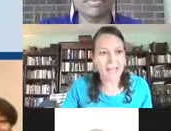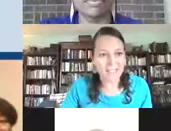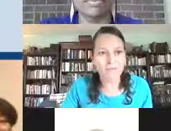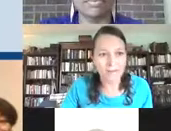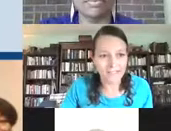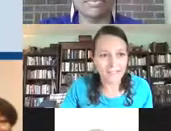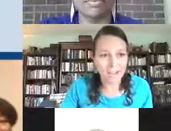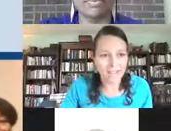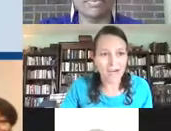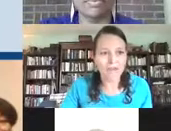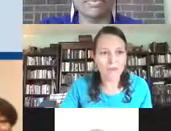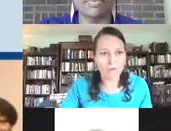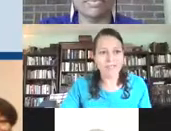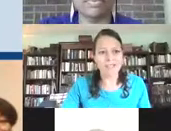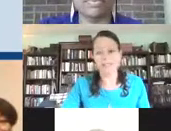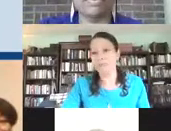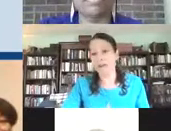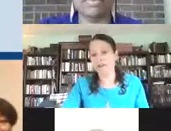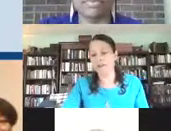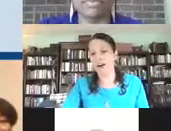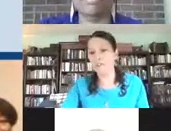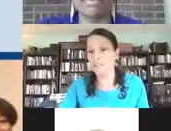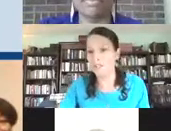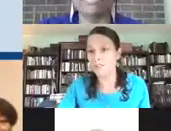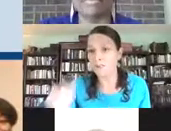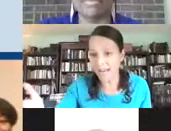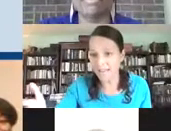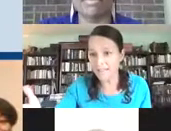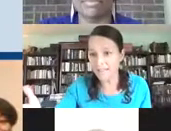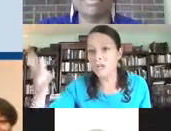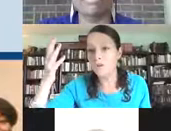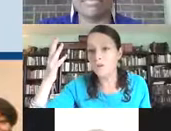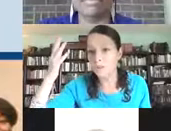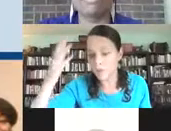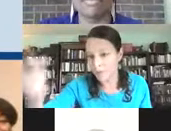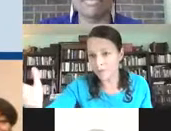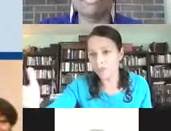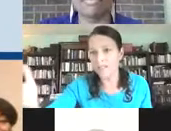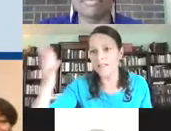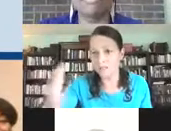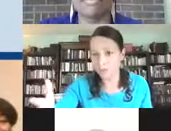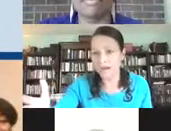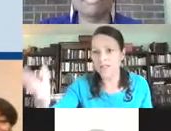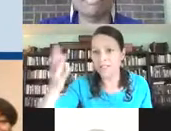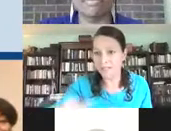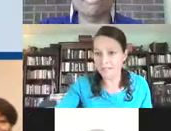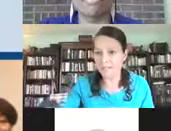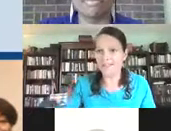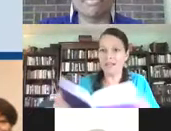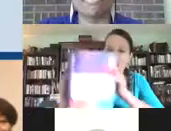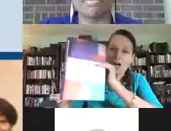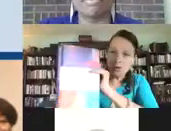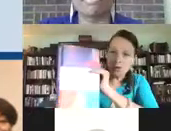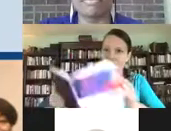an Anti-Racist Agenda on Food Justice and Black Maternal Health. This actually pertains to the reproductive justice and food sovereignty theses